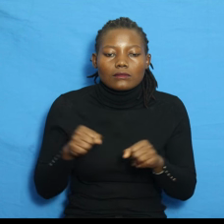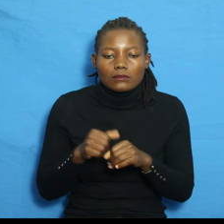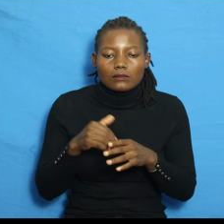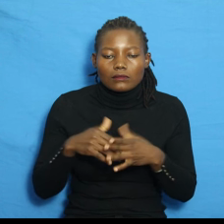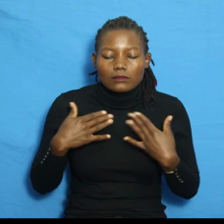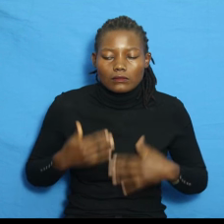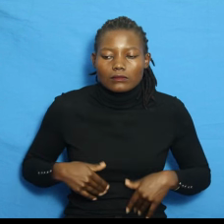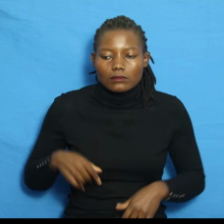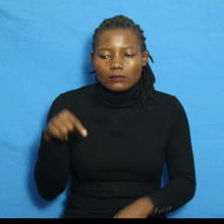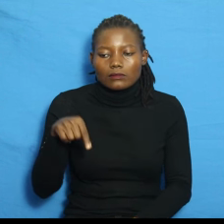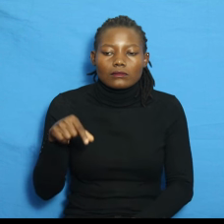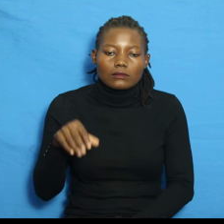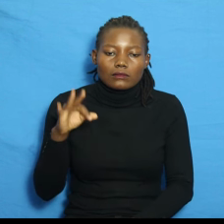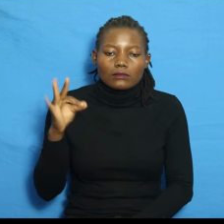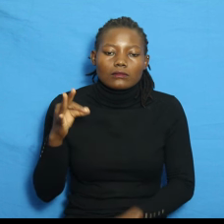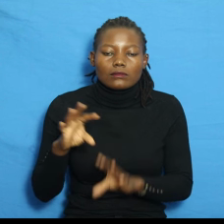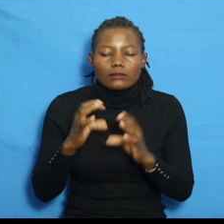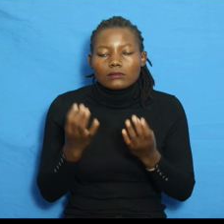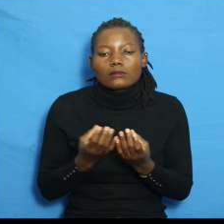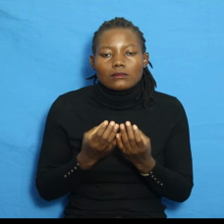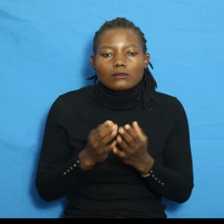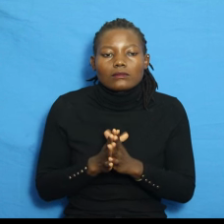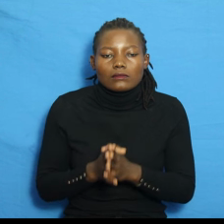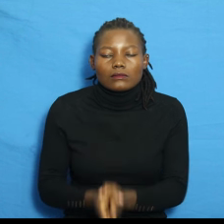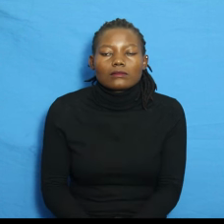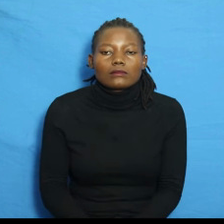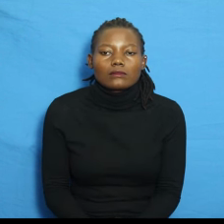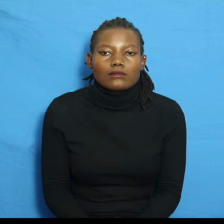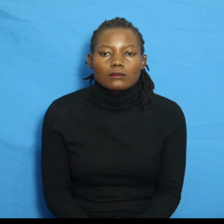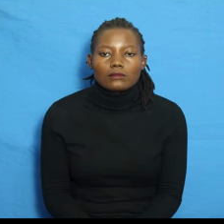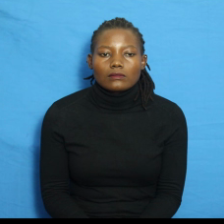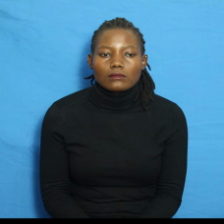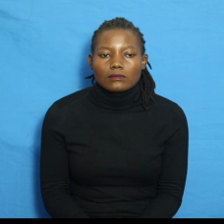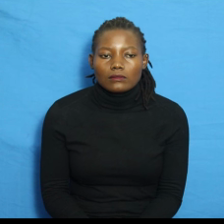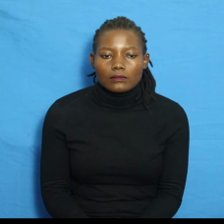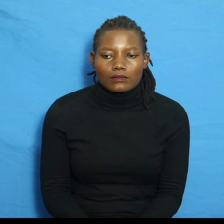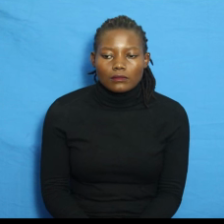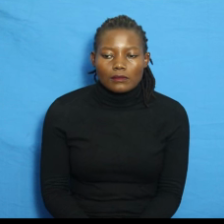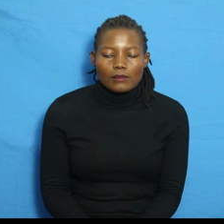liver systems in the body qualify as third class livers.